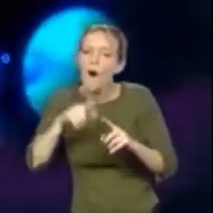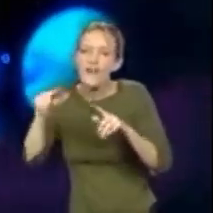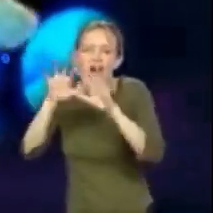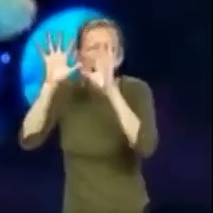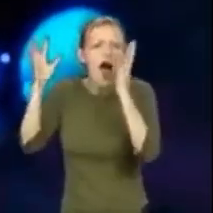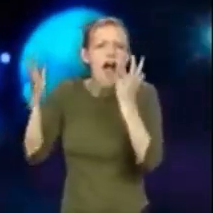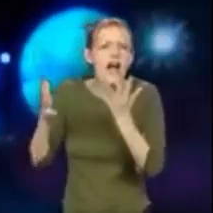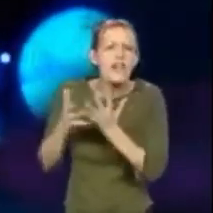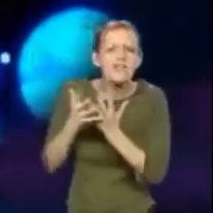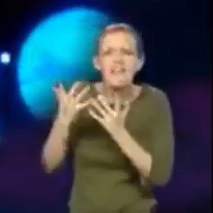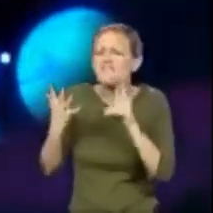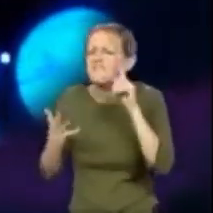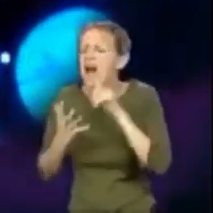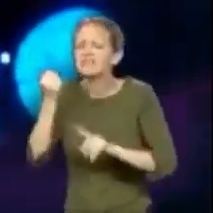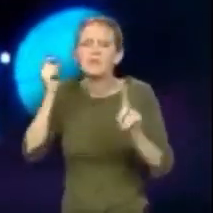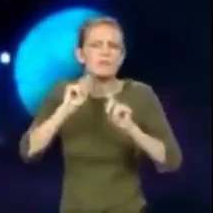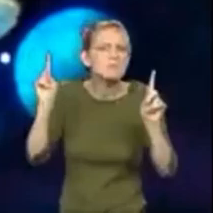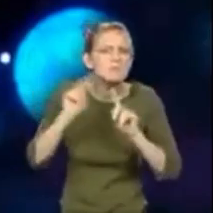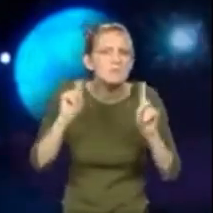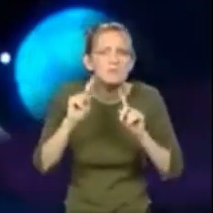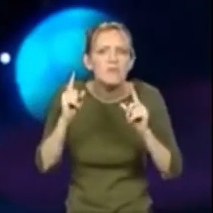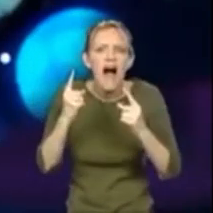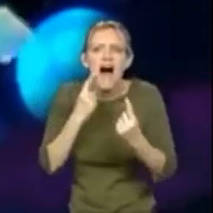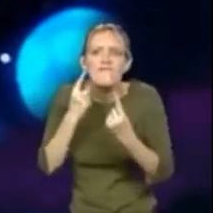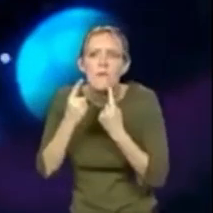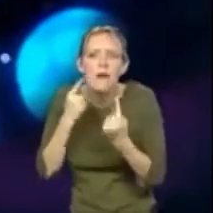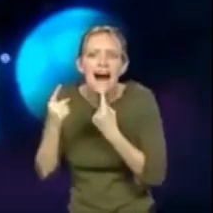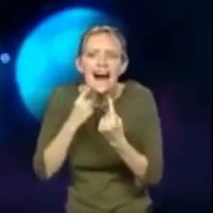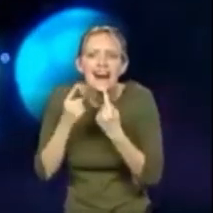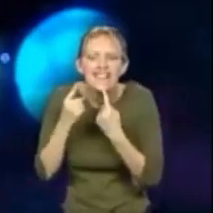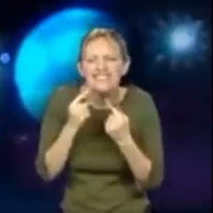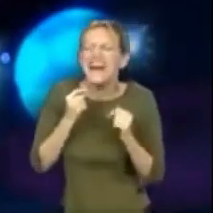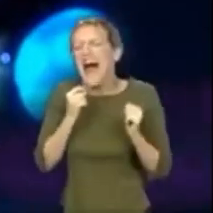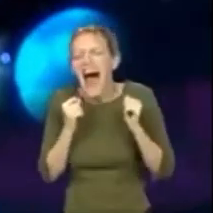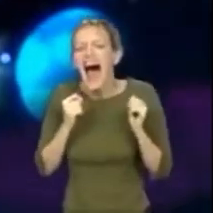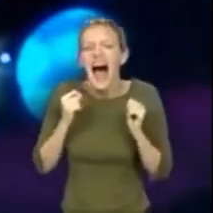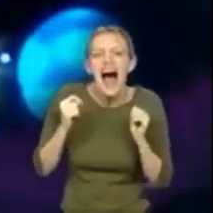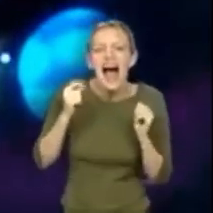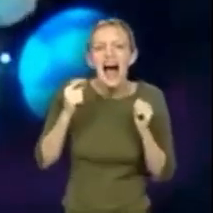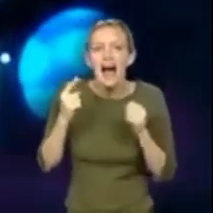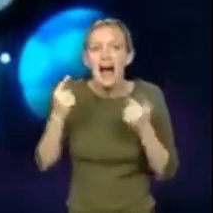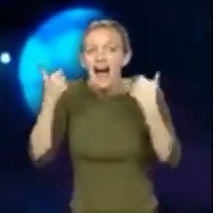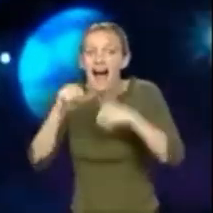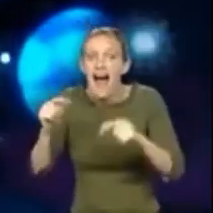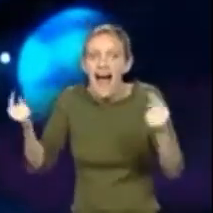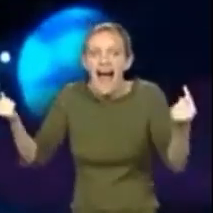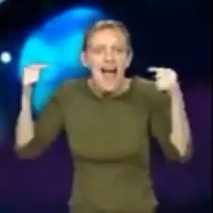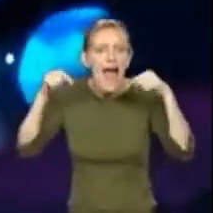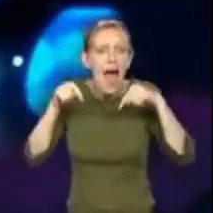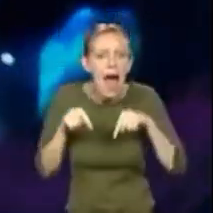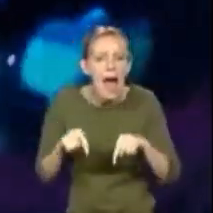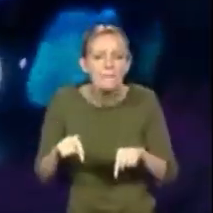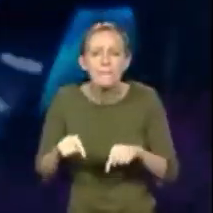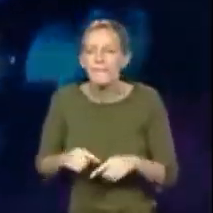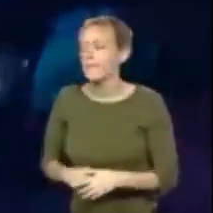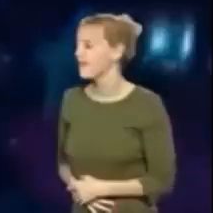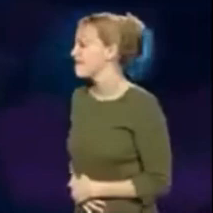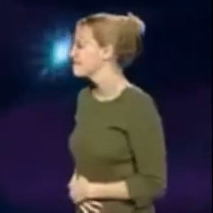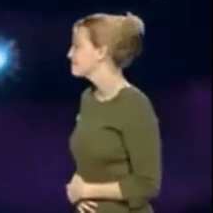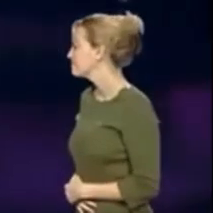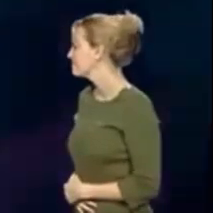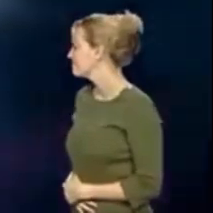find out all about you for my great Hoobopedia. Here they come!